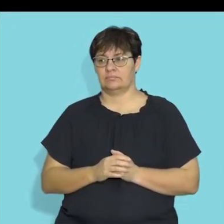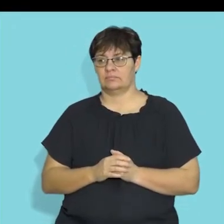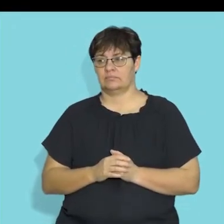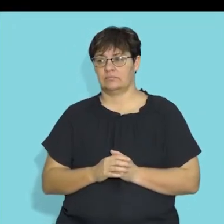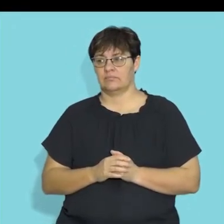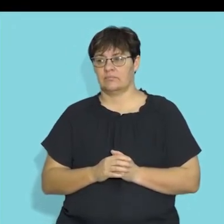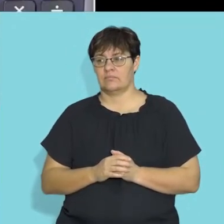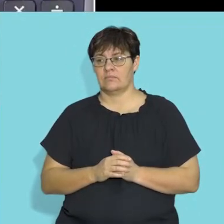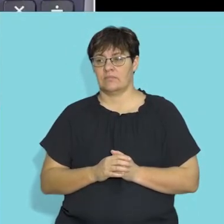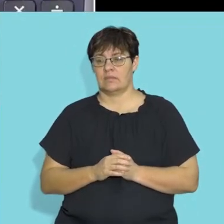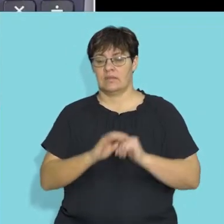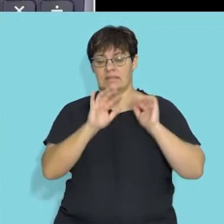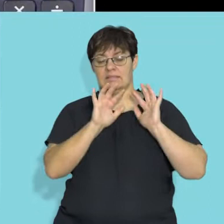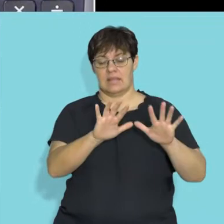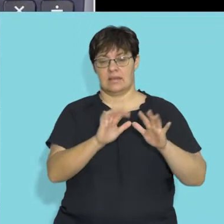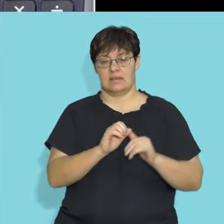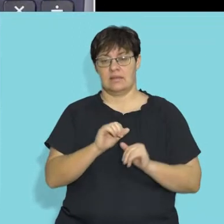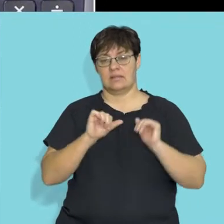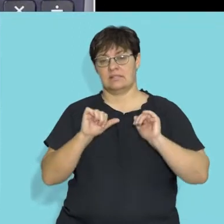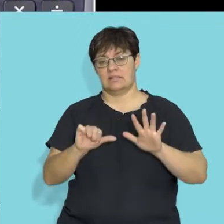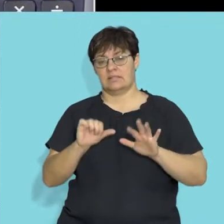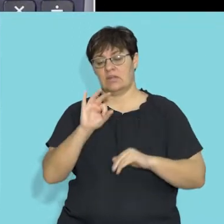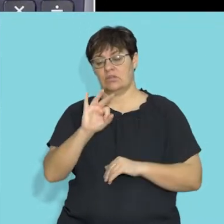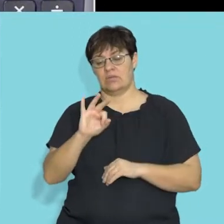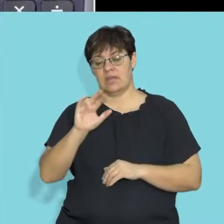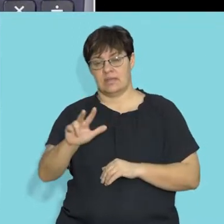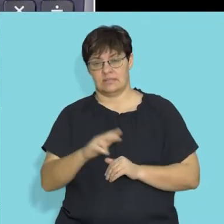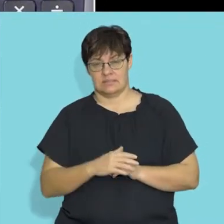minus 9850. Let's do that again.